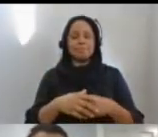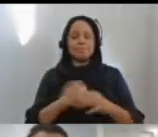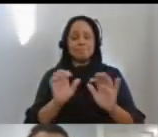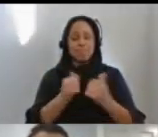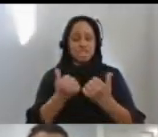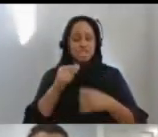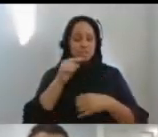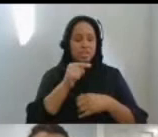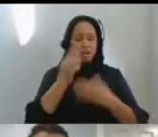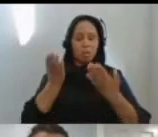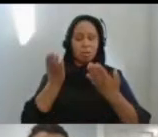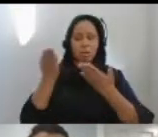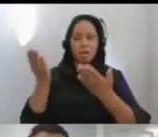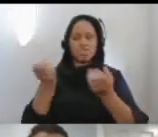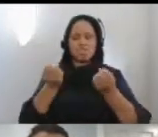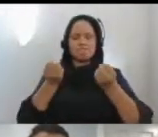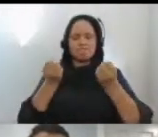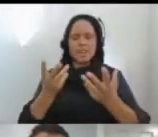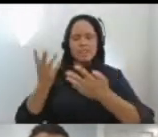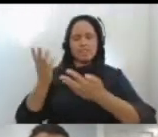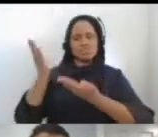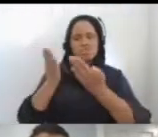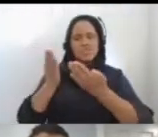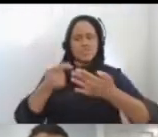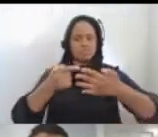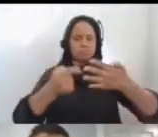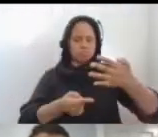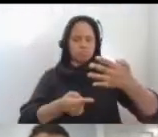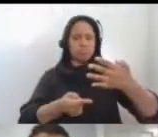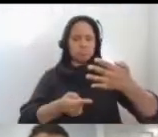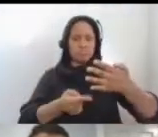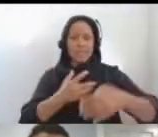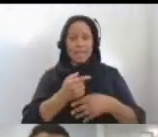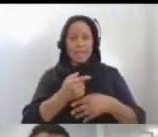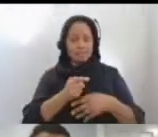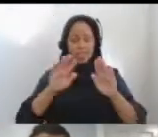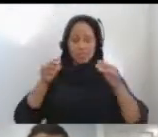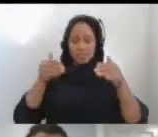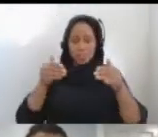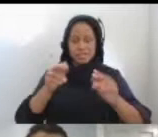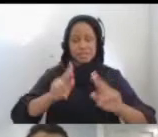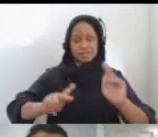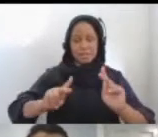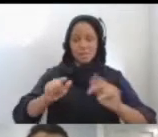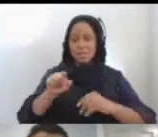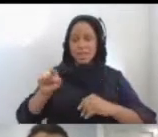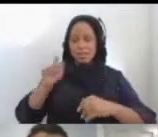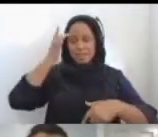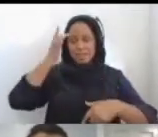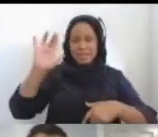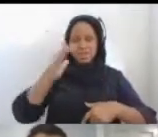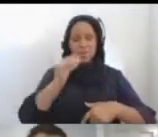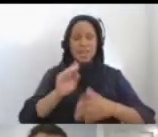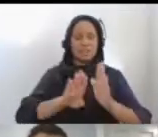a ton of services, and they really focus on people with intellectual and developmental